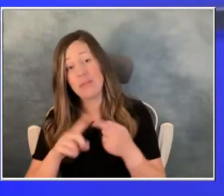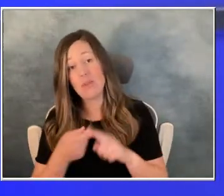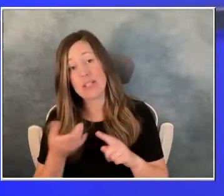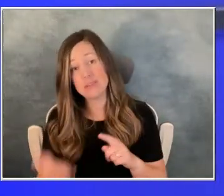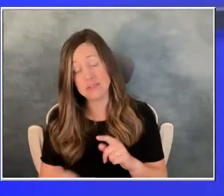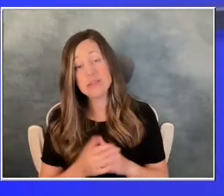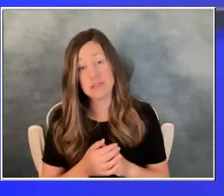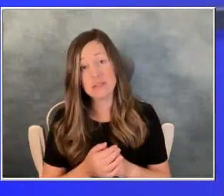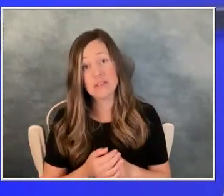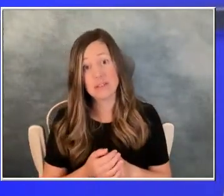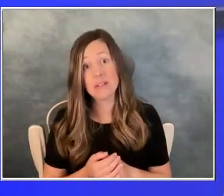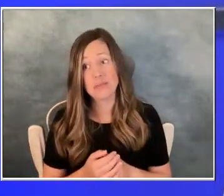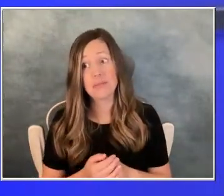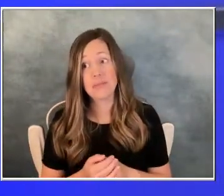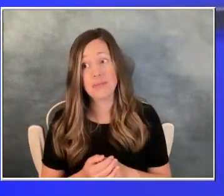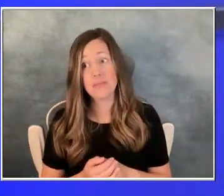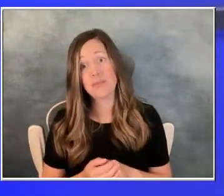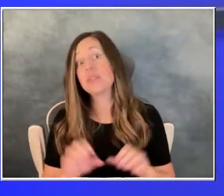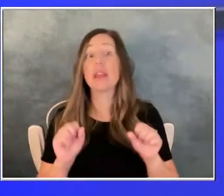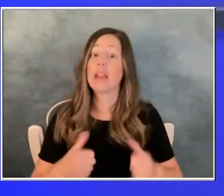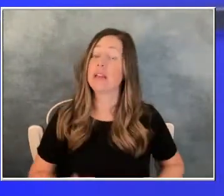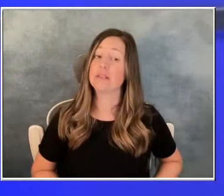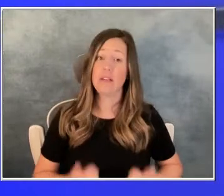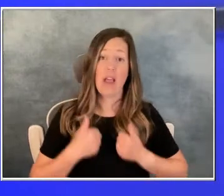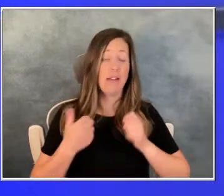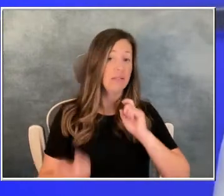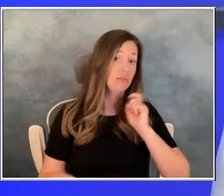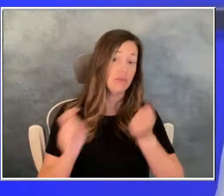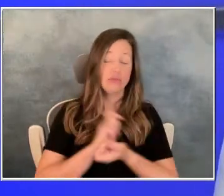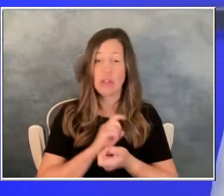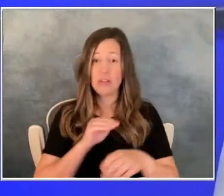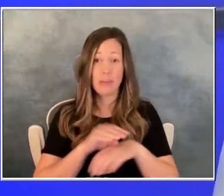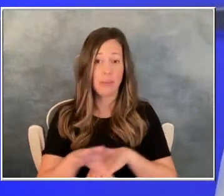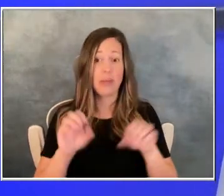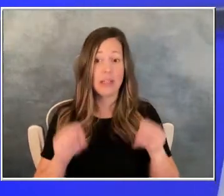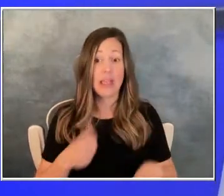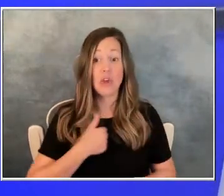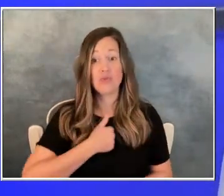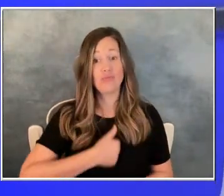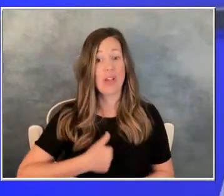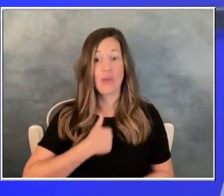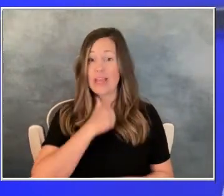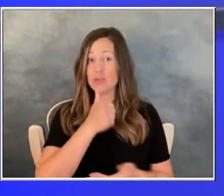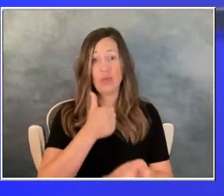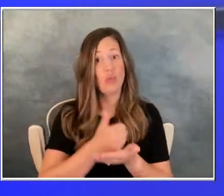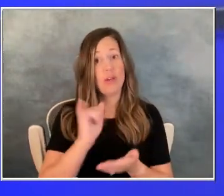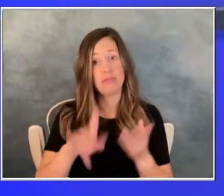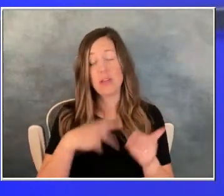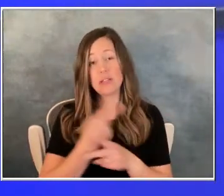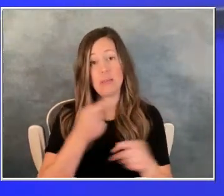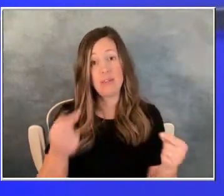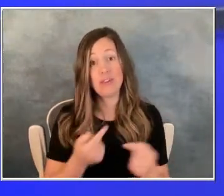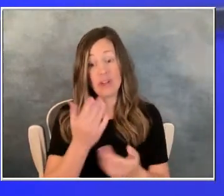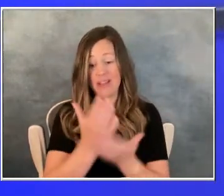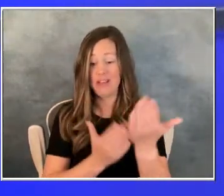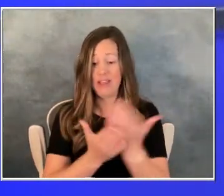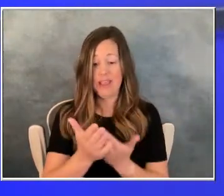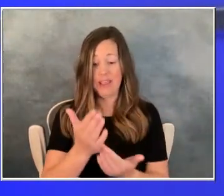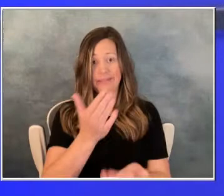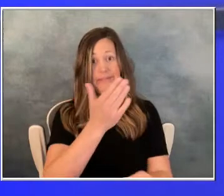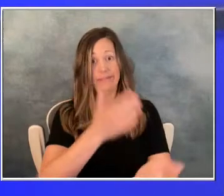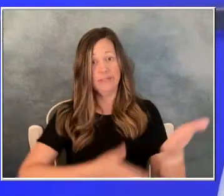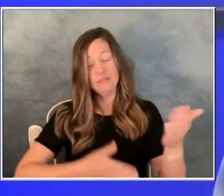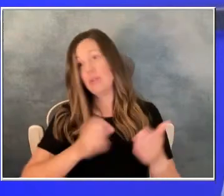can be absolutely life-changing. Regrets don't help that kind of injury. Losing a hand, losing a finger, having a burn of the